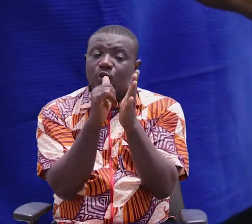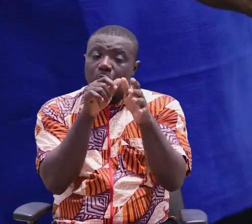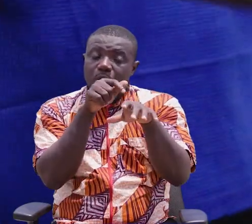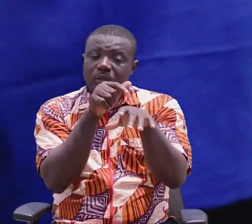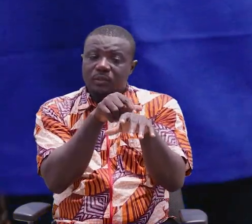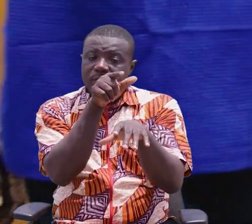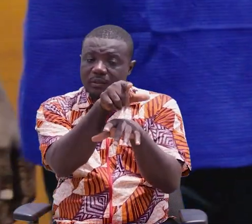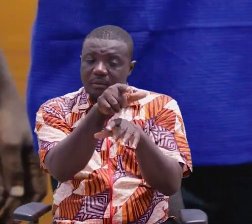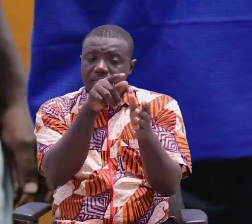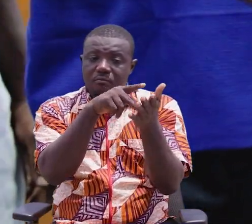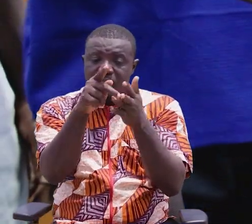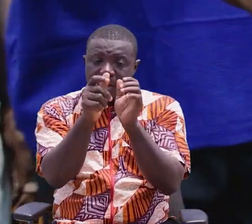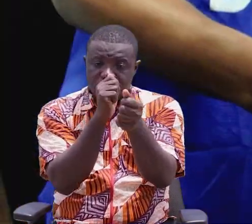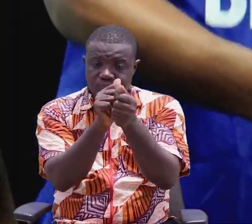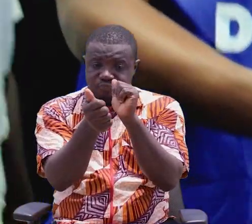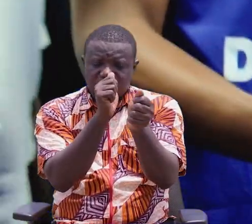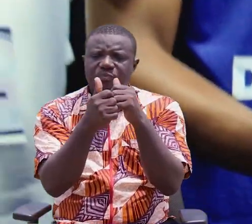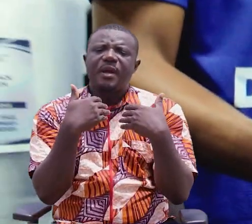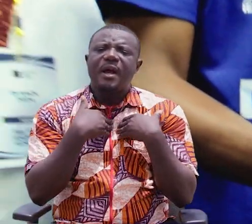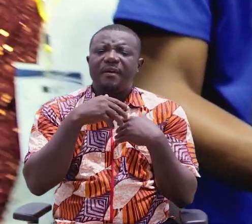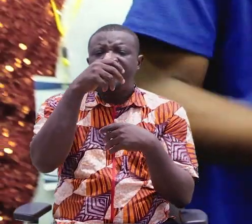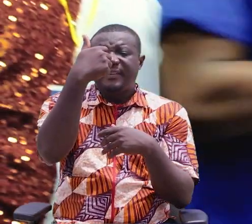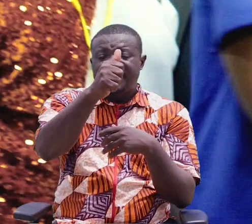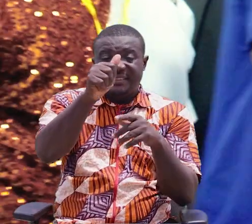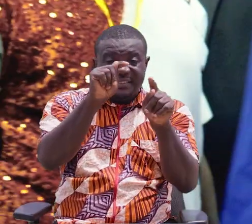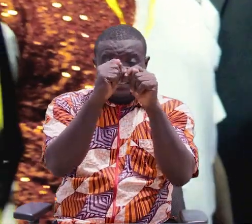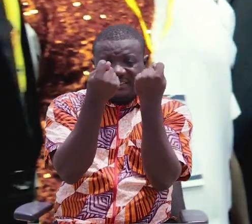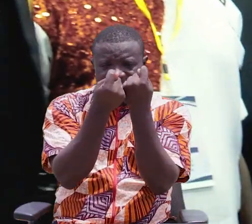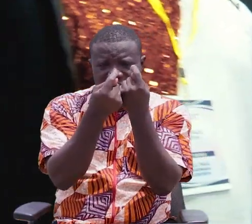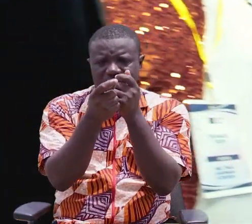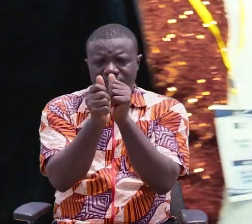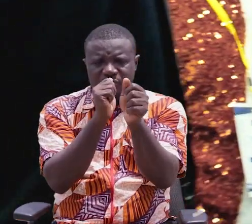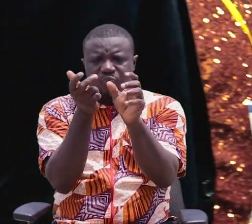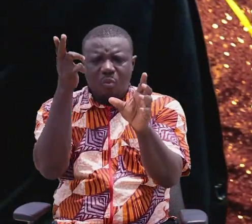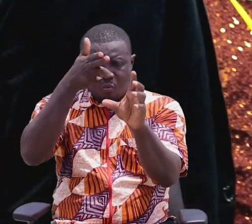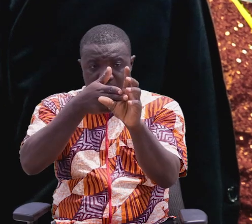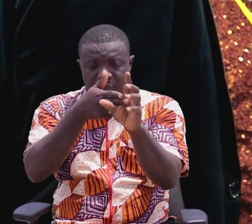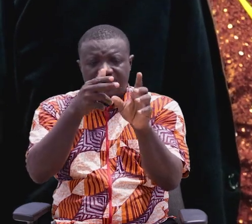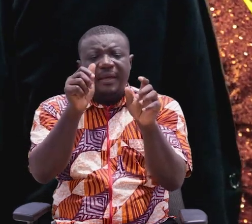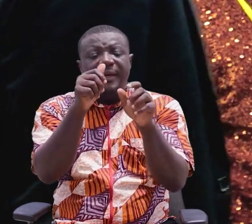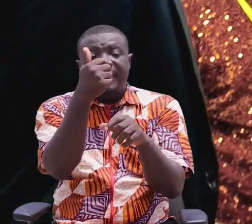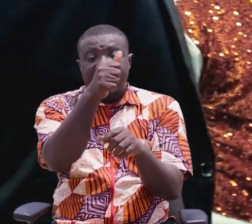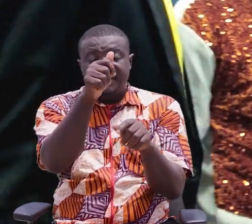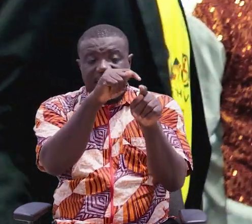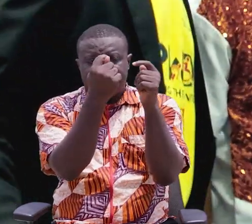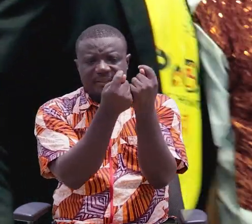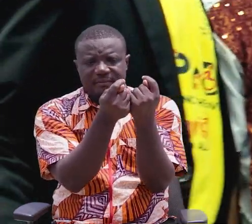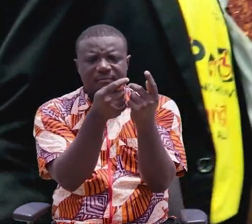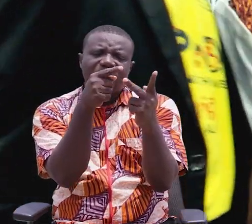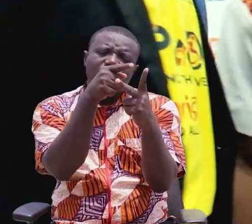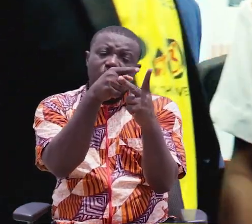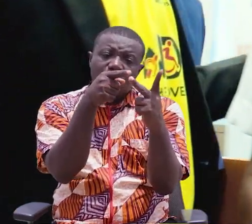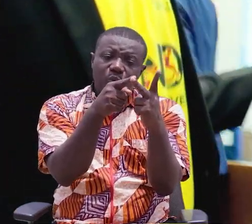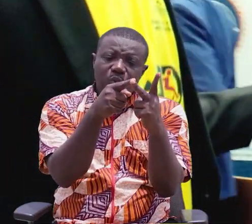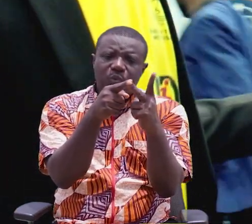that time, we have 10 teams participating, and these 10 teams are made up of 2 to